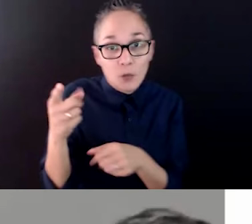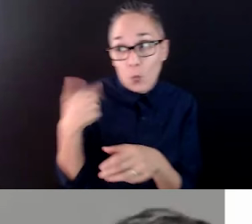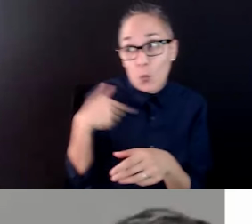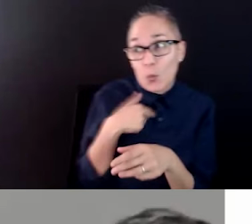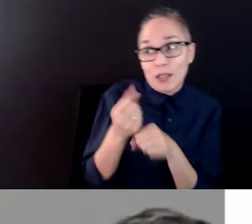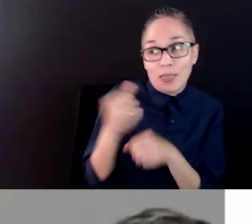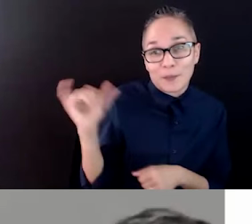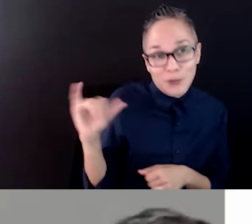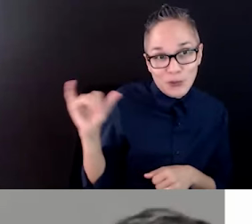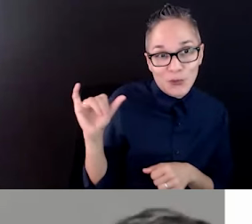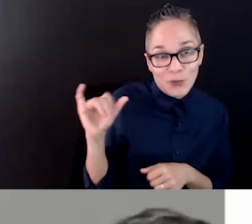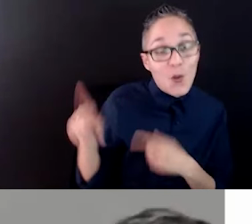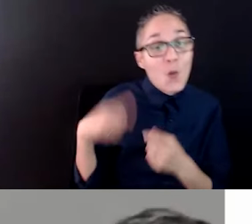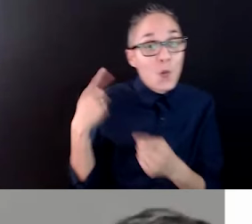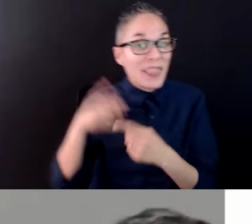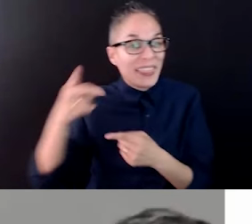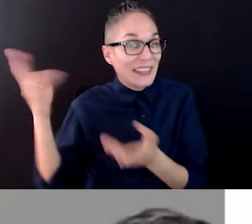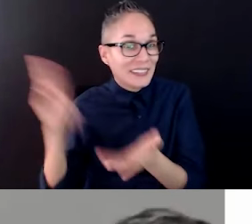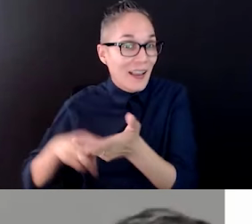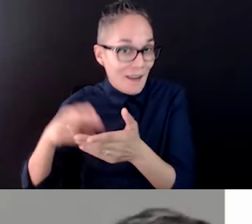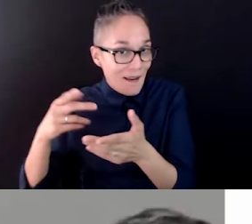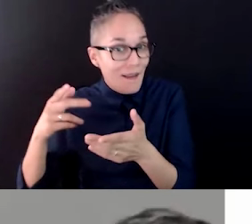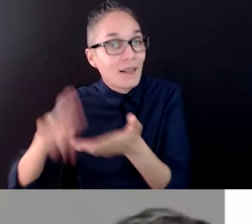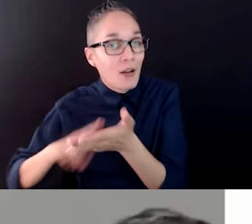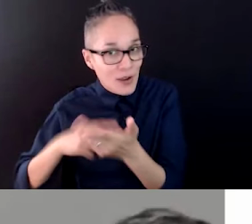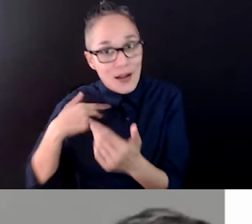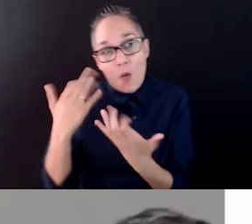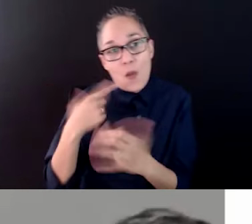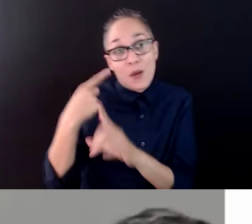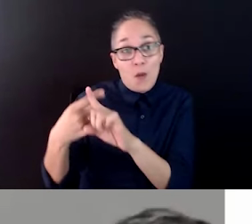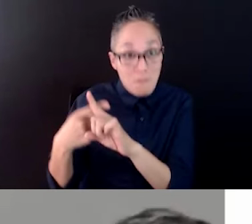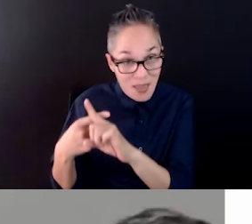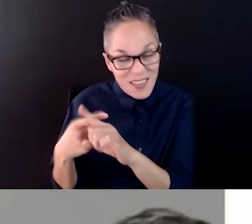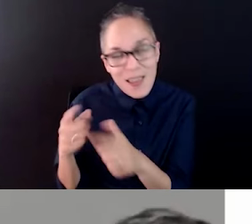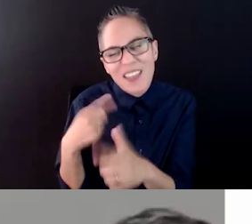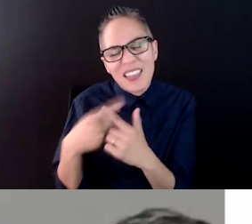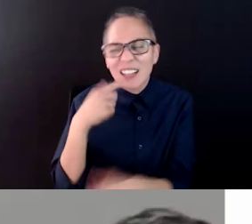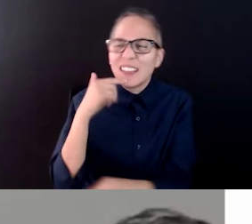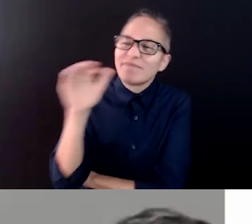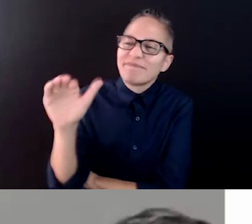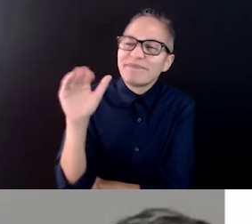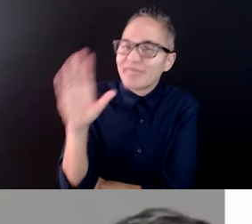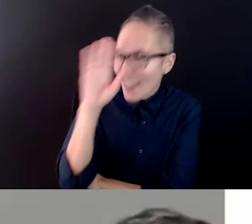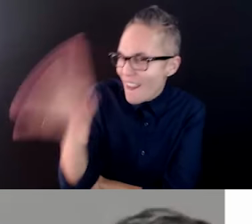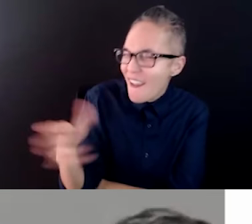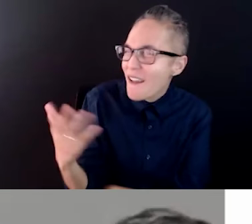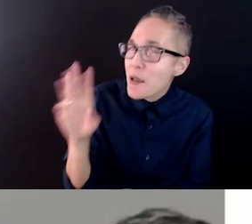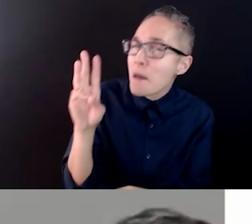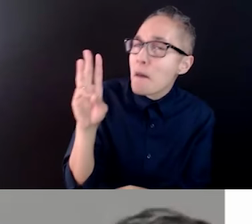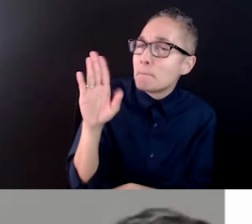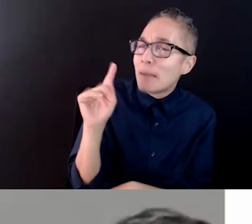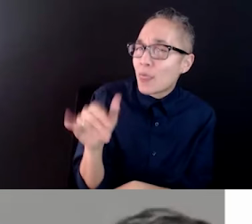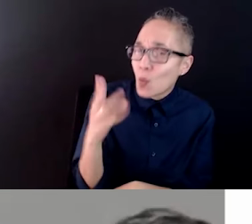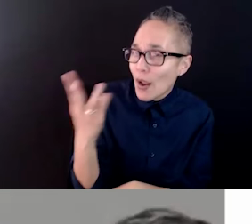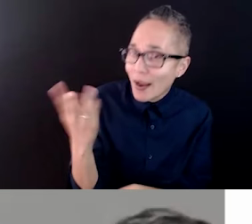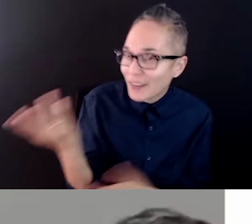too. So as soon as they signed their contract, then I waited a month, and I said, hey, by the way,